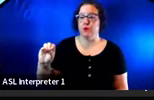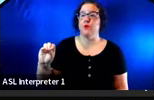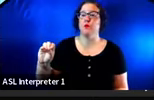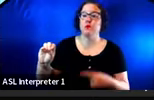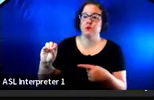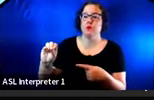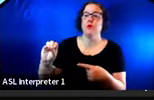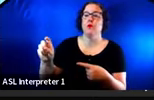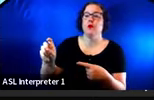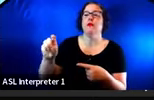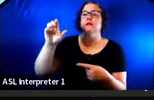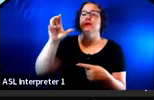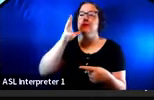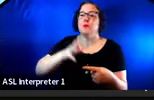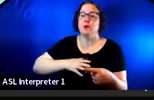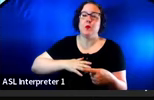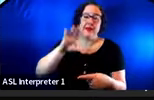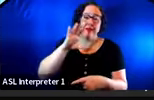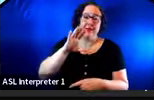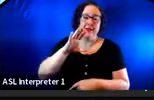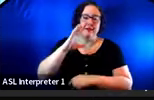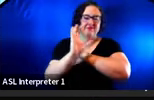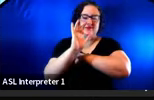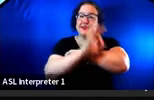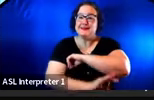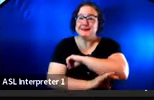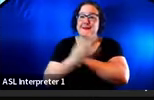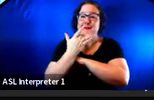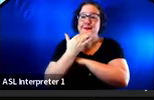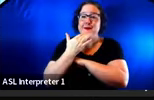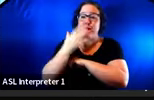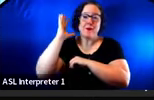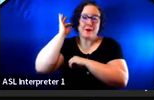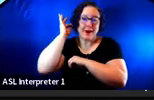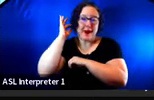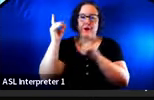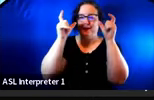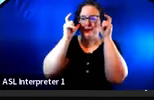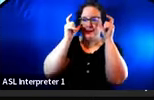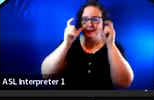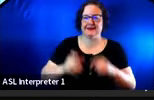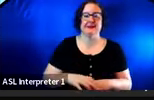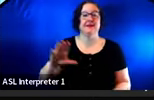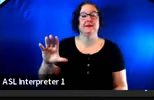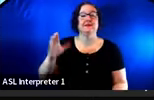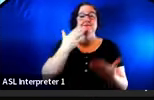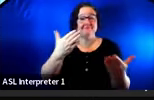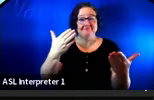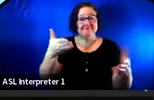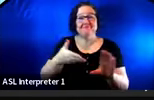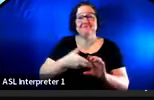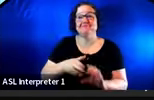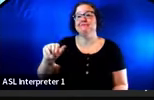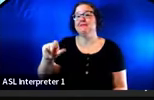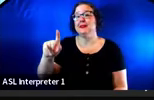sunset colored hair and glasses. Thank you for joining us today. Ability Tools is very excited